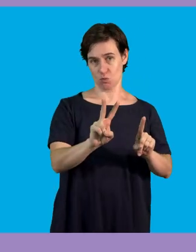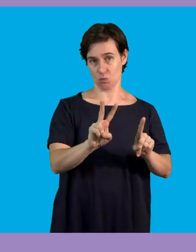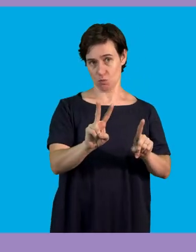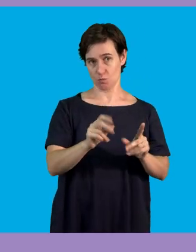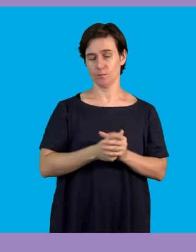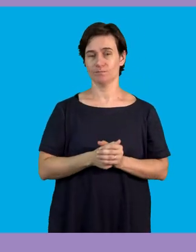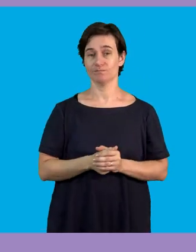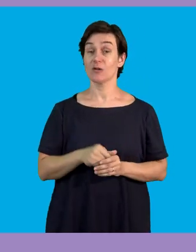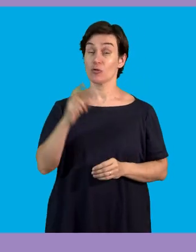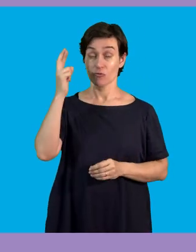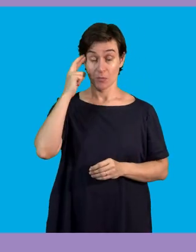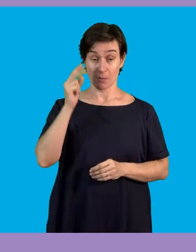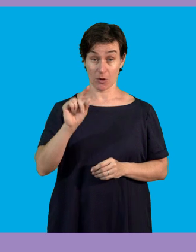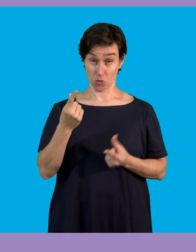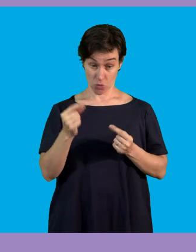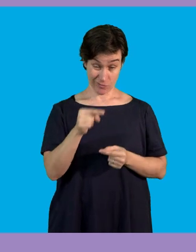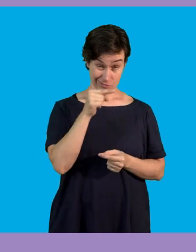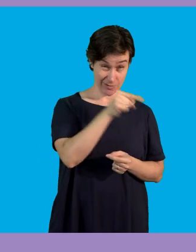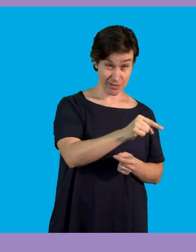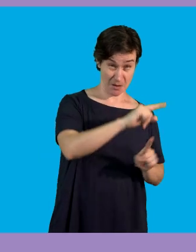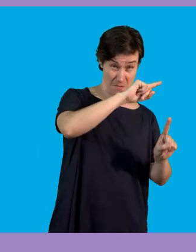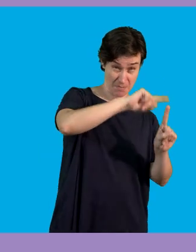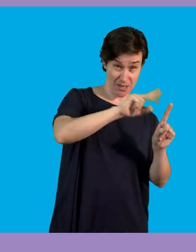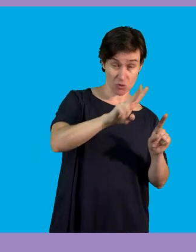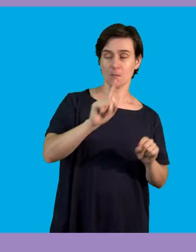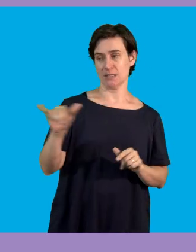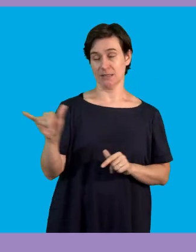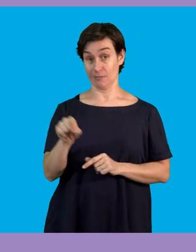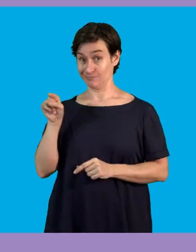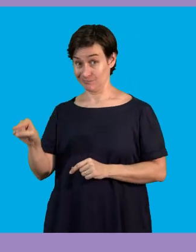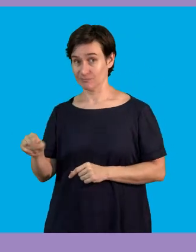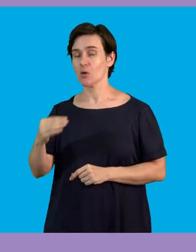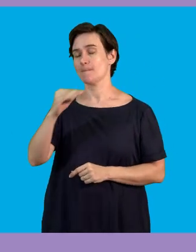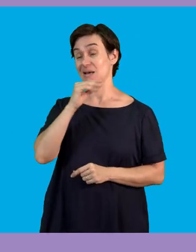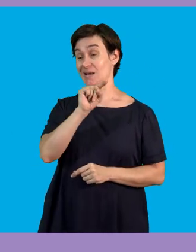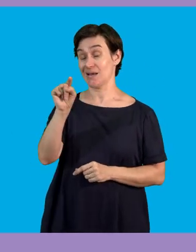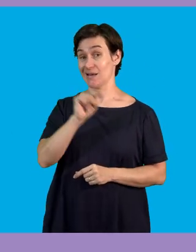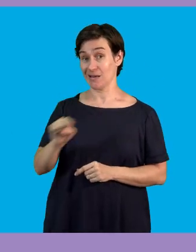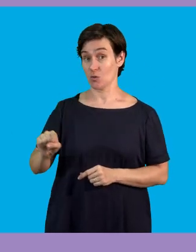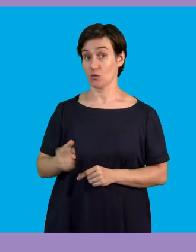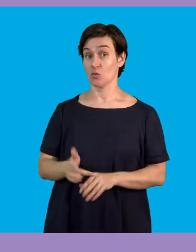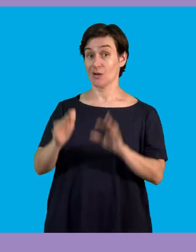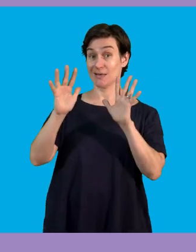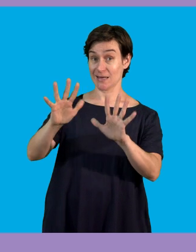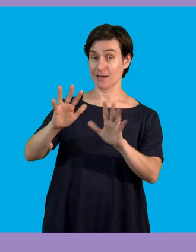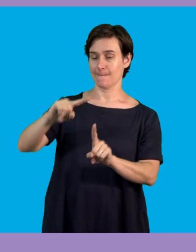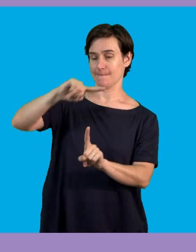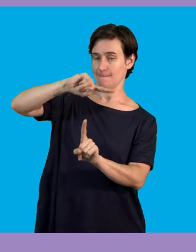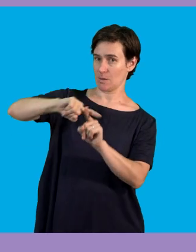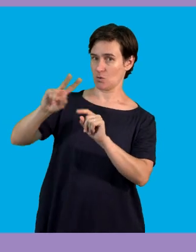2. And then what we do on the left, we also do on the right. So because we've